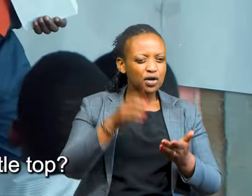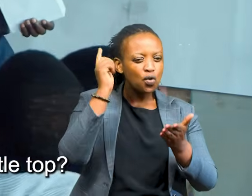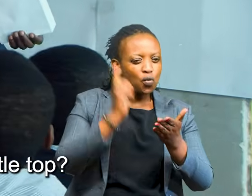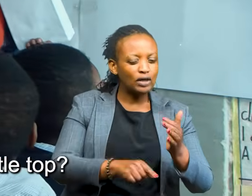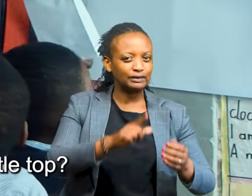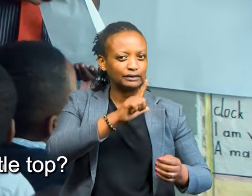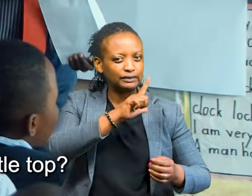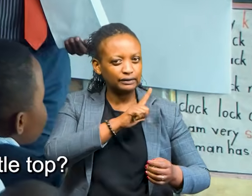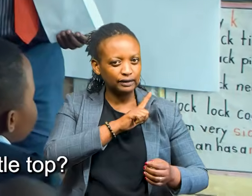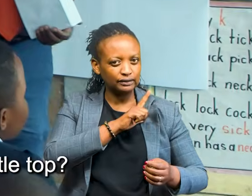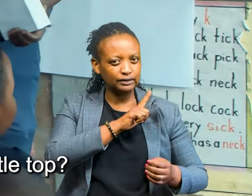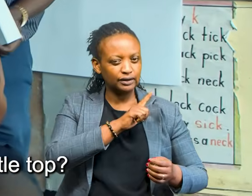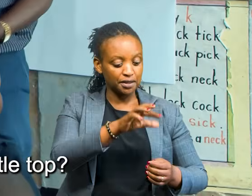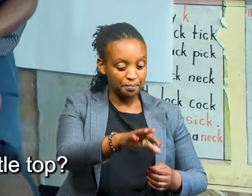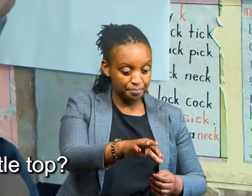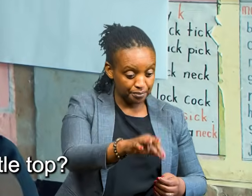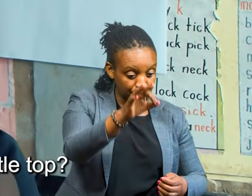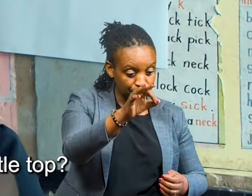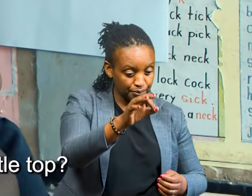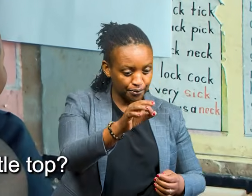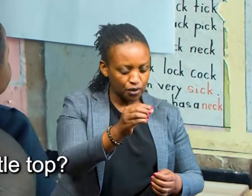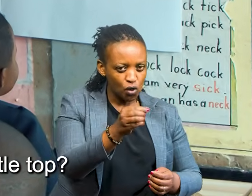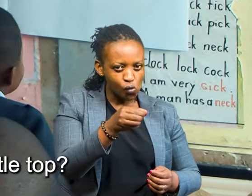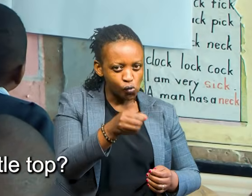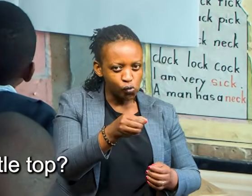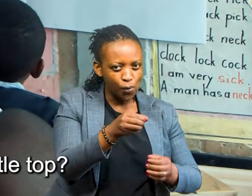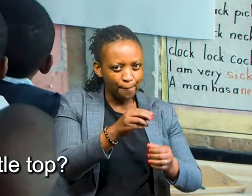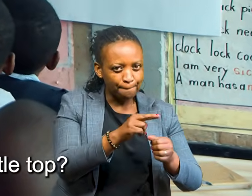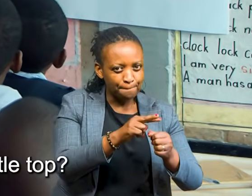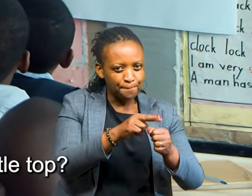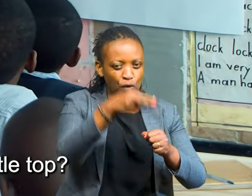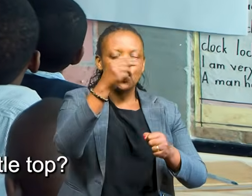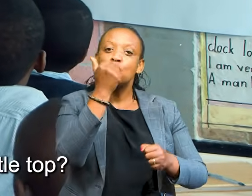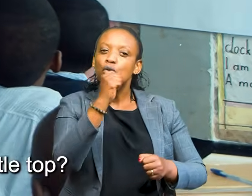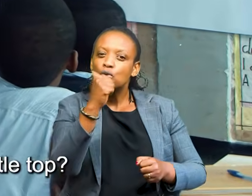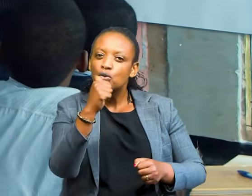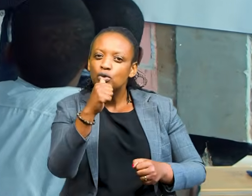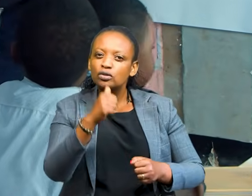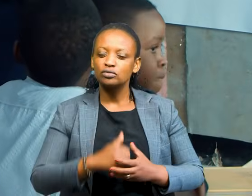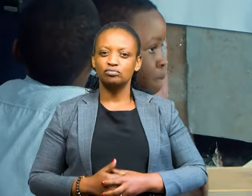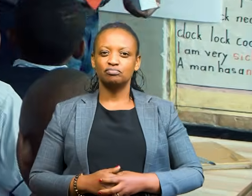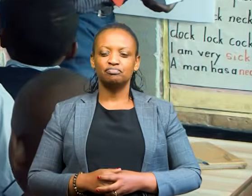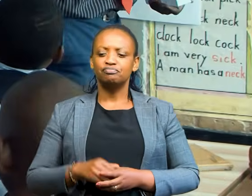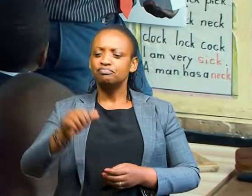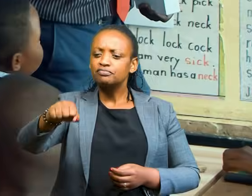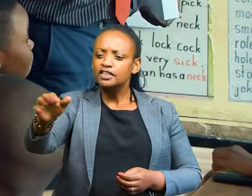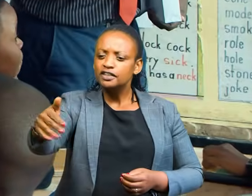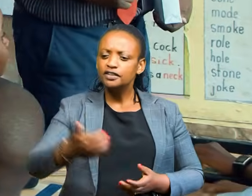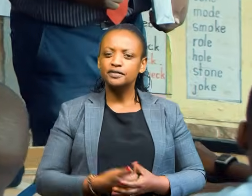What is the chance of picking a blue bottle top?